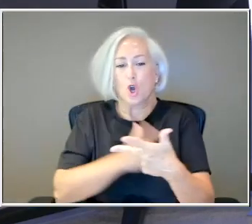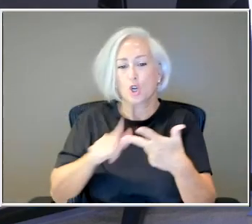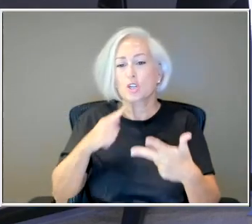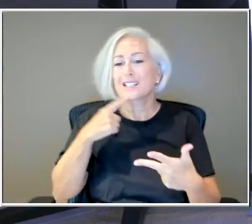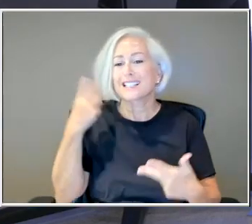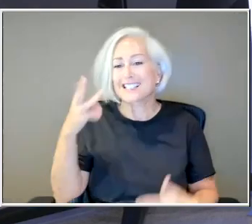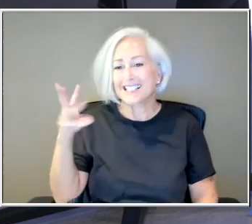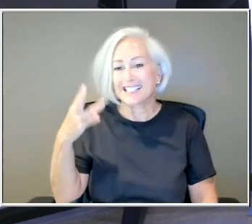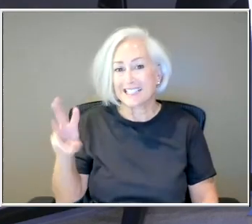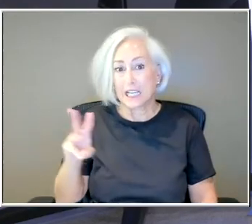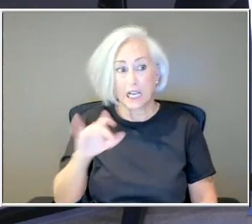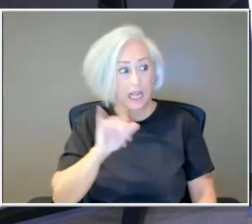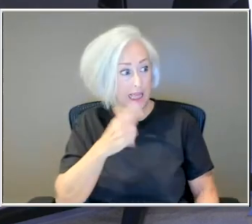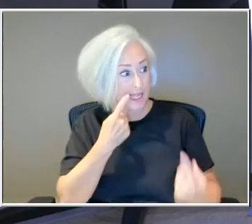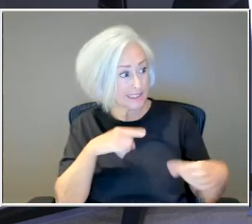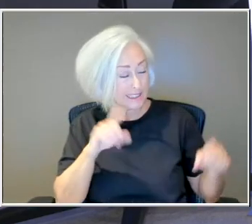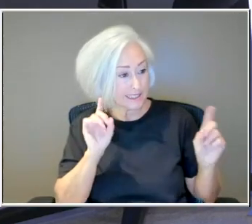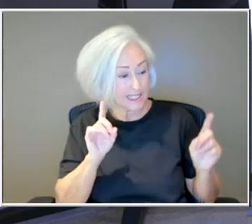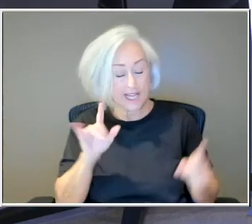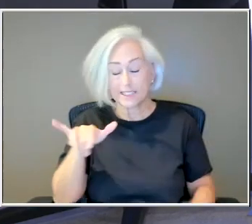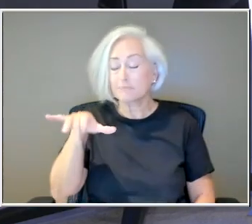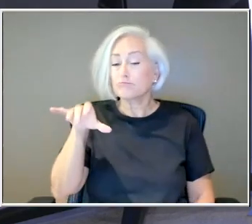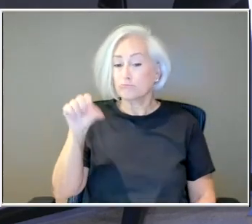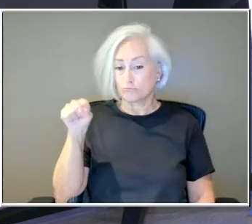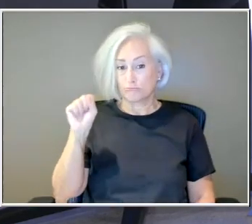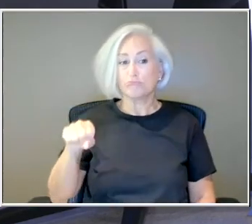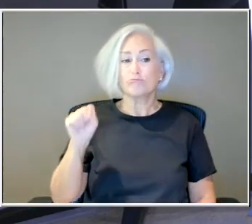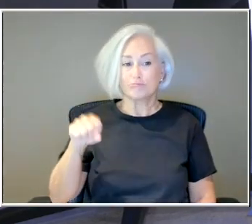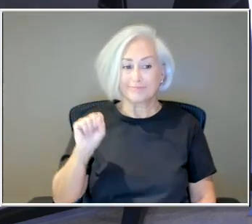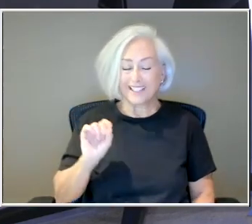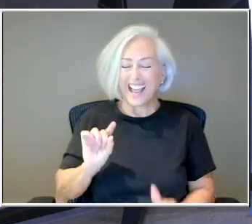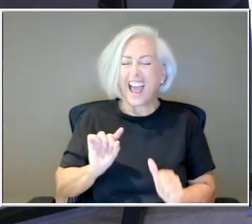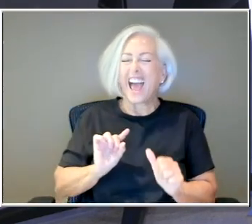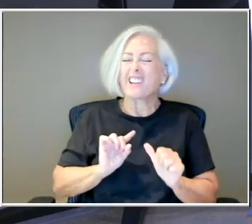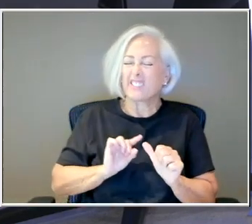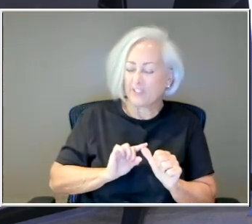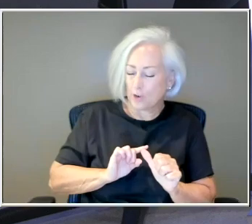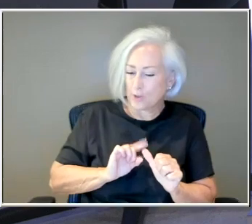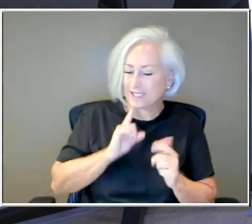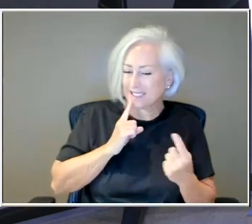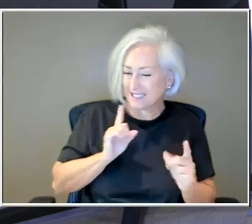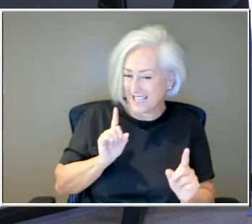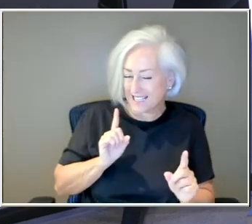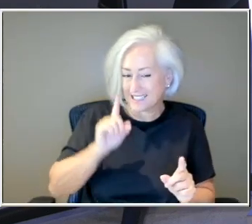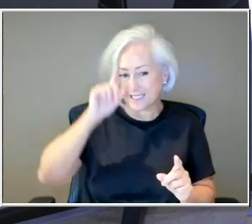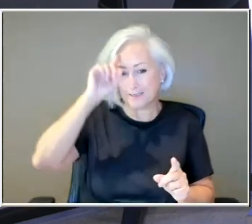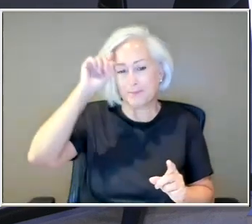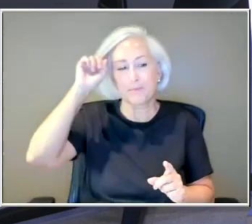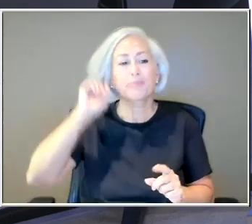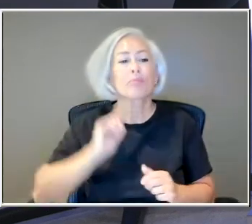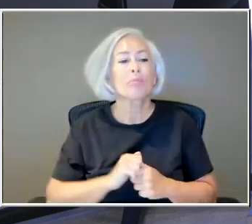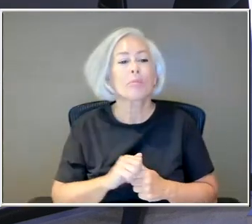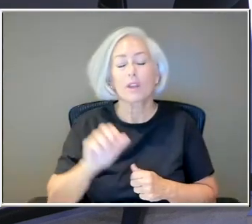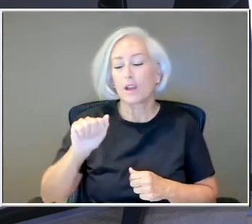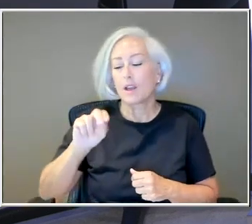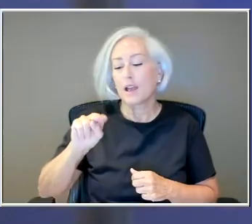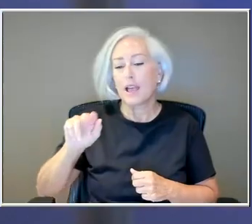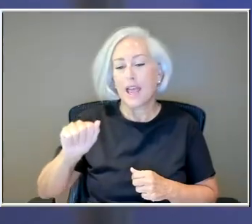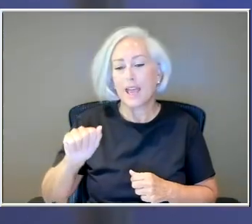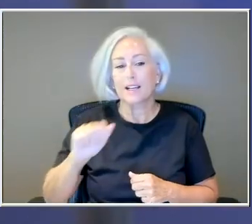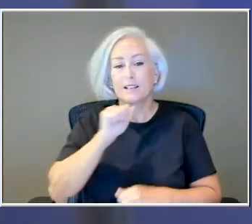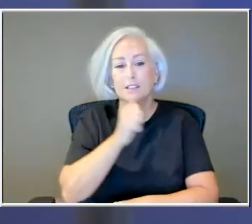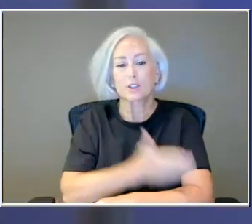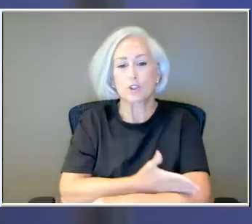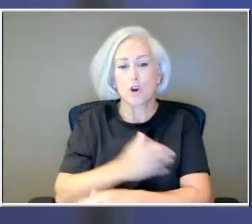success? Yes. At first. At first, yeah. Yes. Anna's daughter gave us the perfect